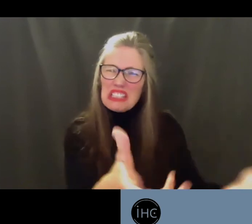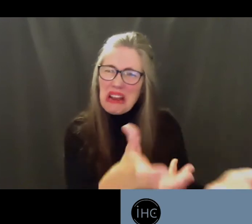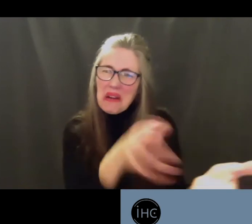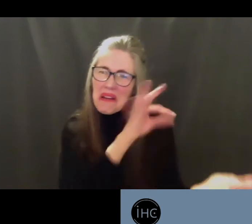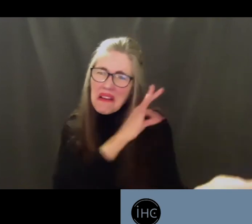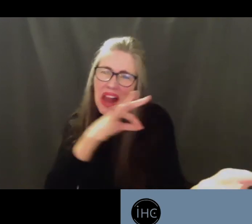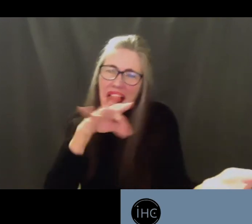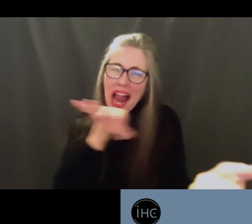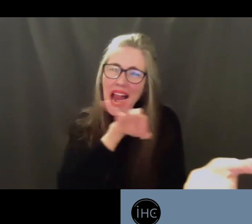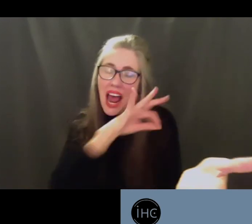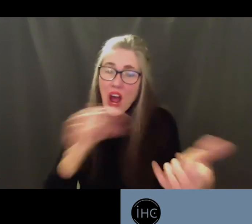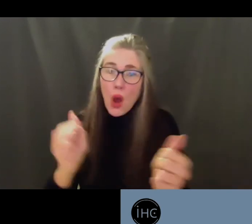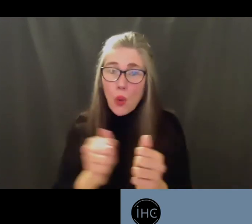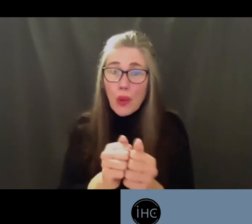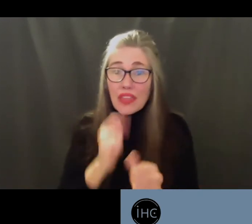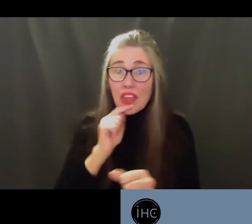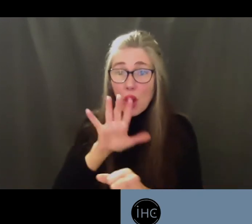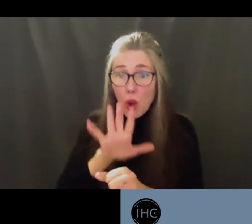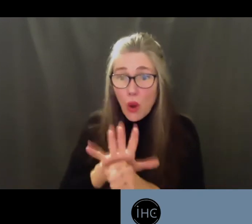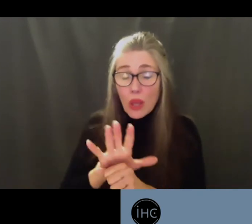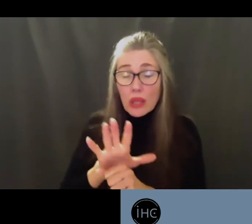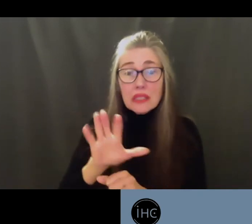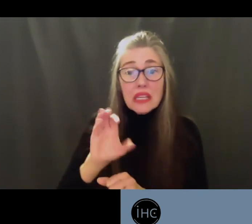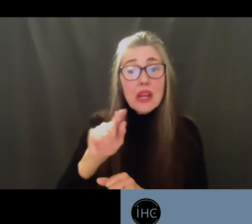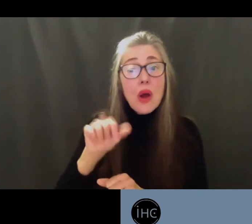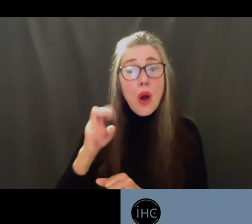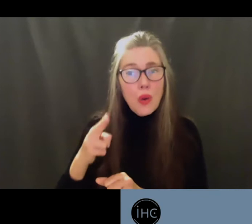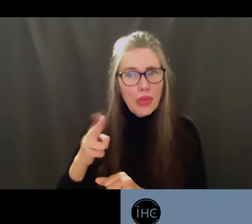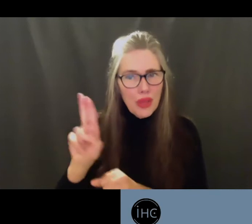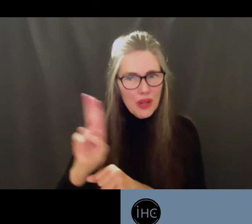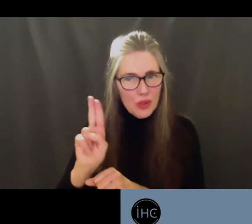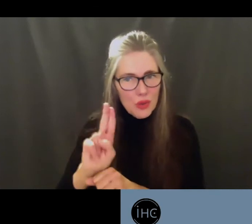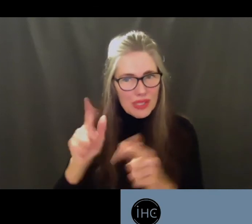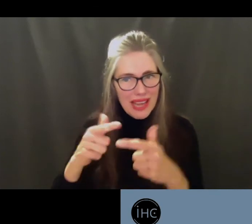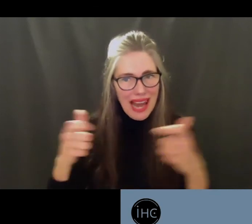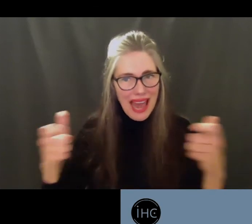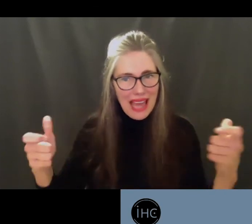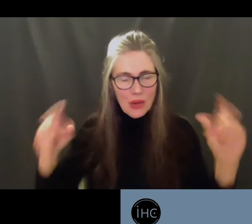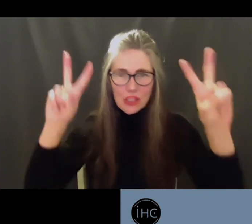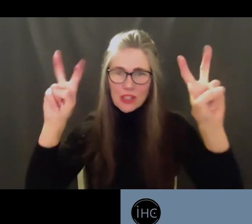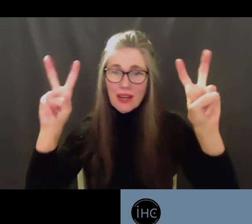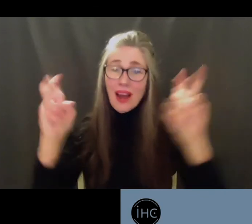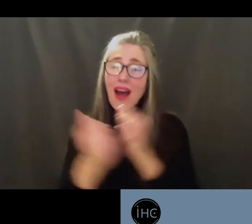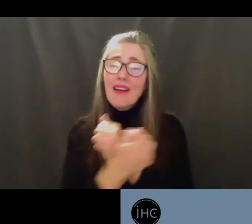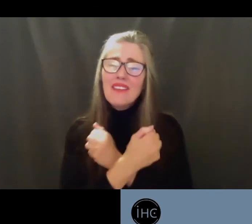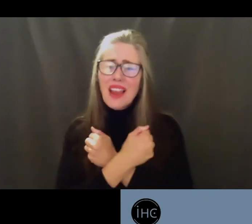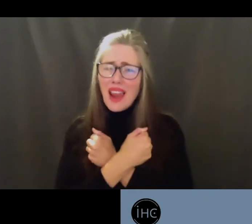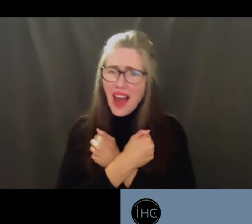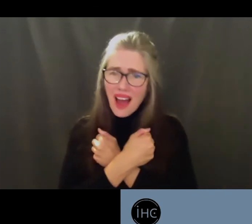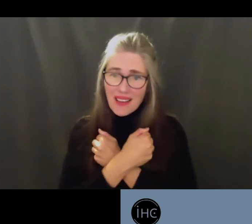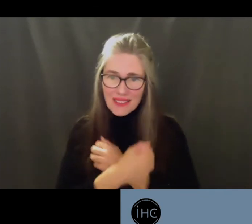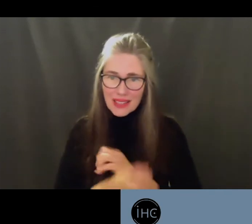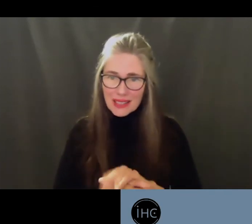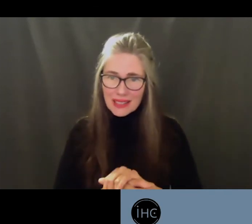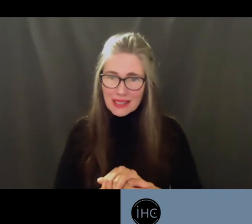the loyalty oaths, and he always had the language of love, the language of love, and also the